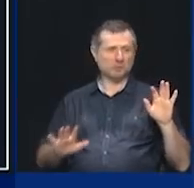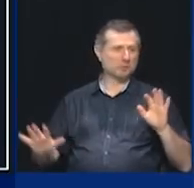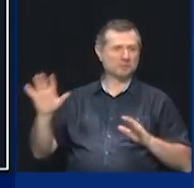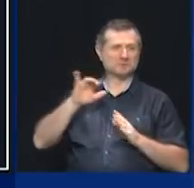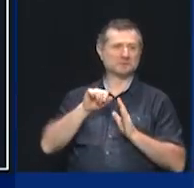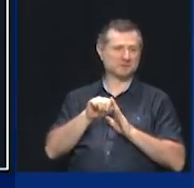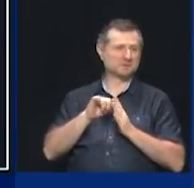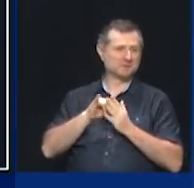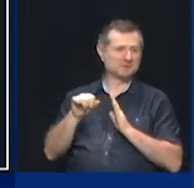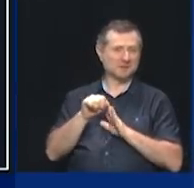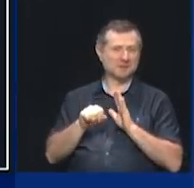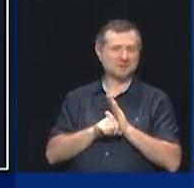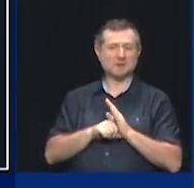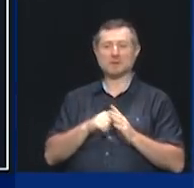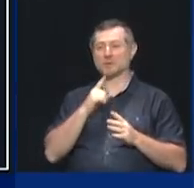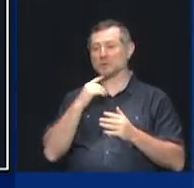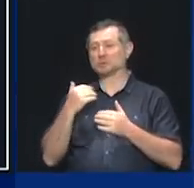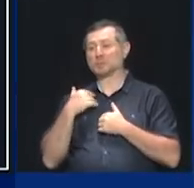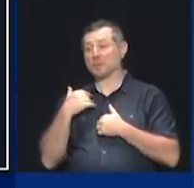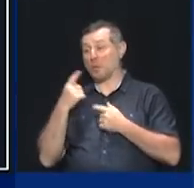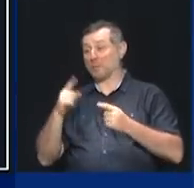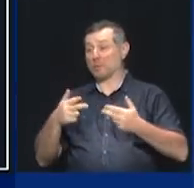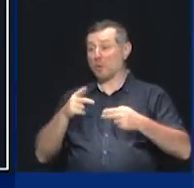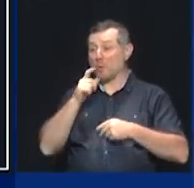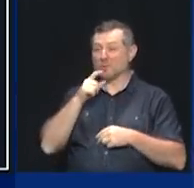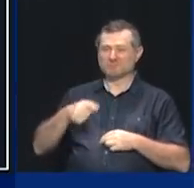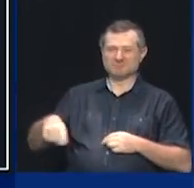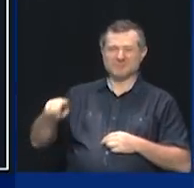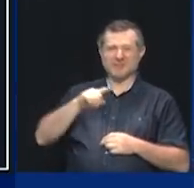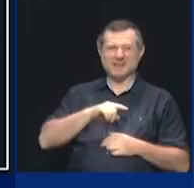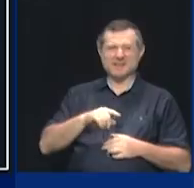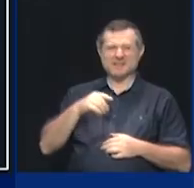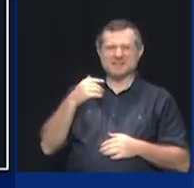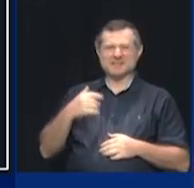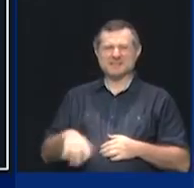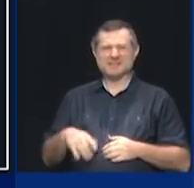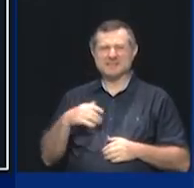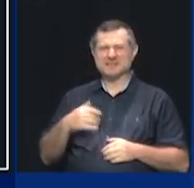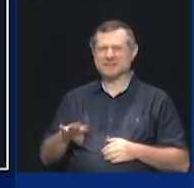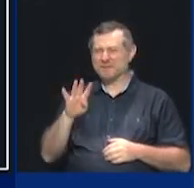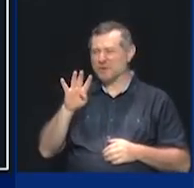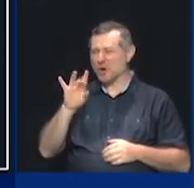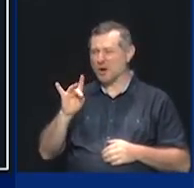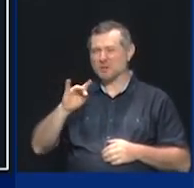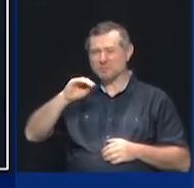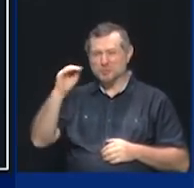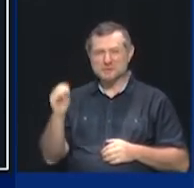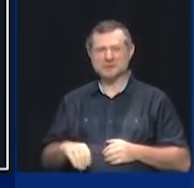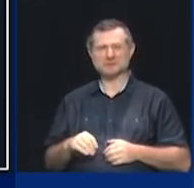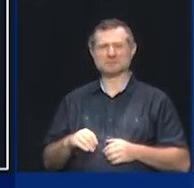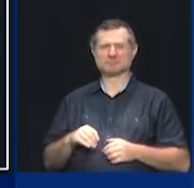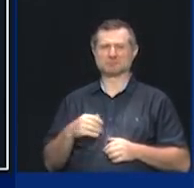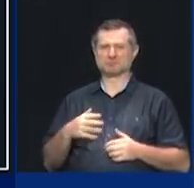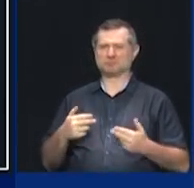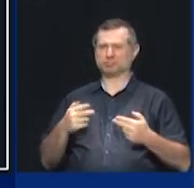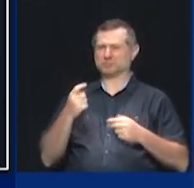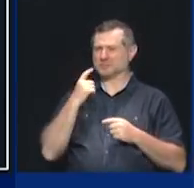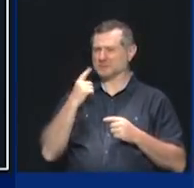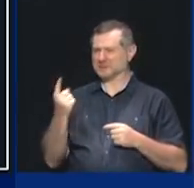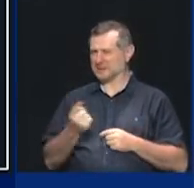responsible for 48% of the shootings. Once someone tells you that, once you know